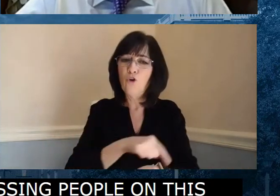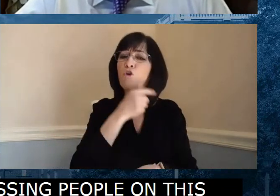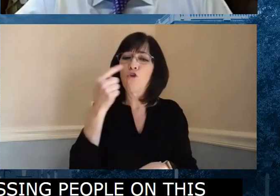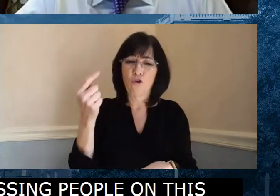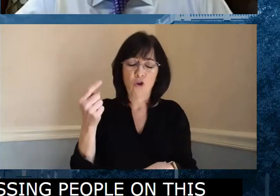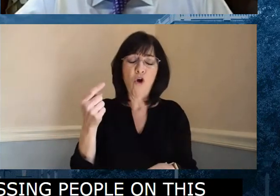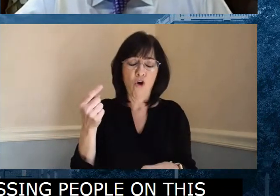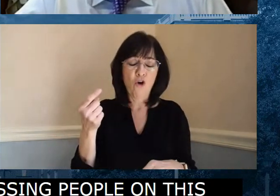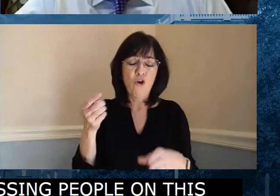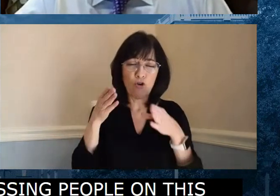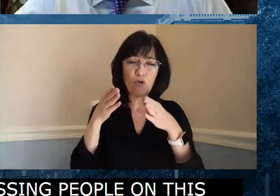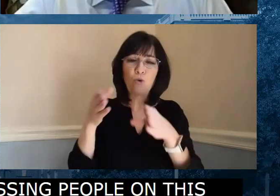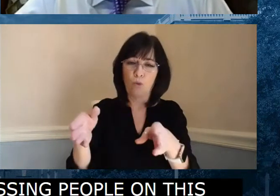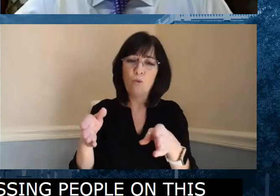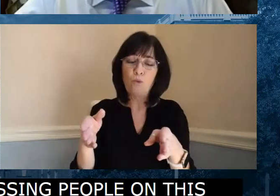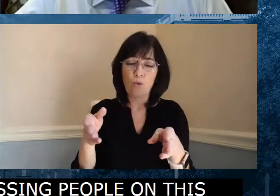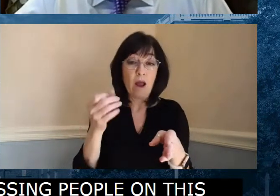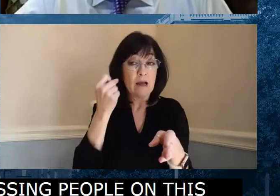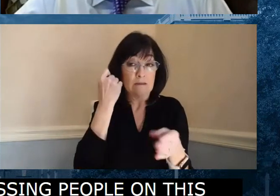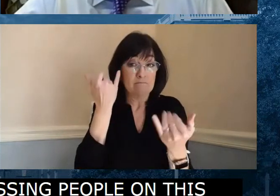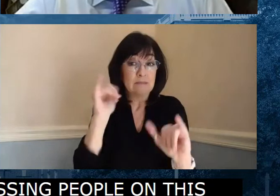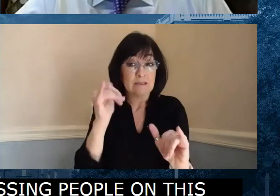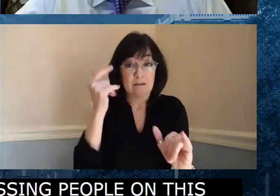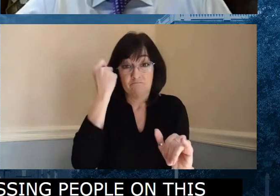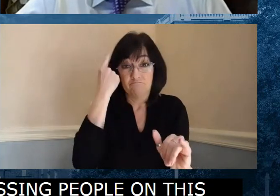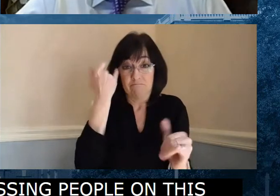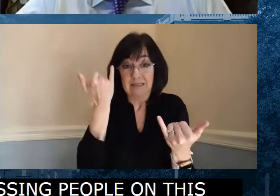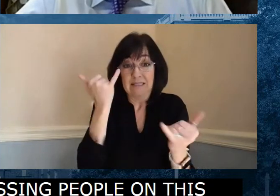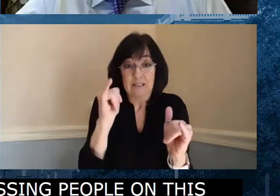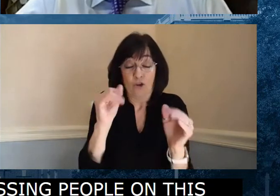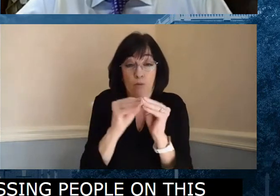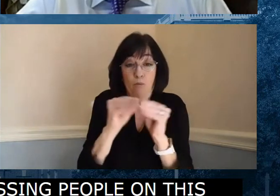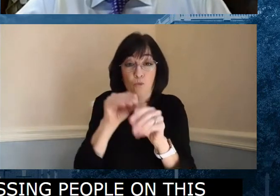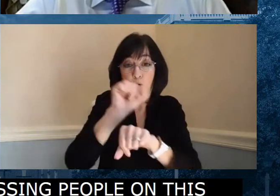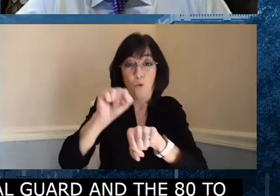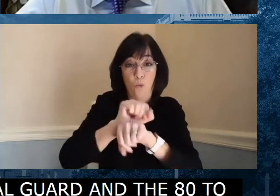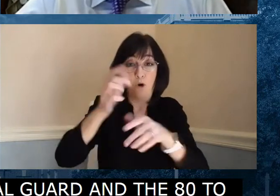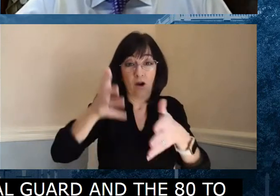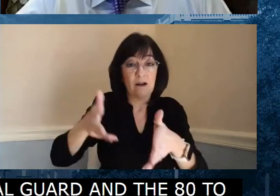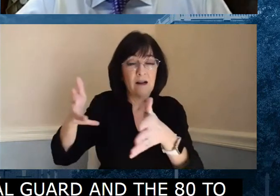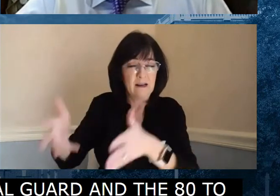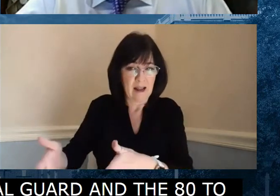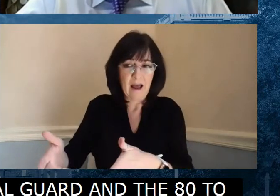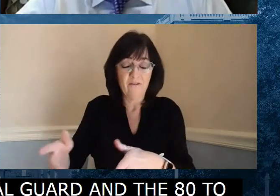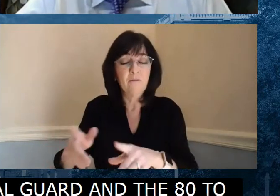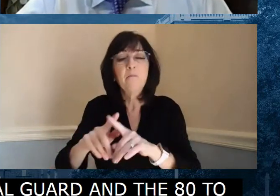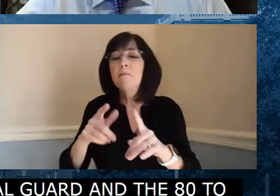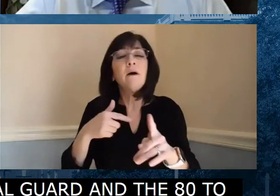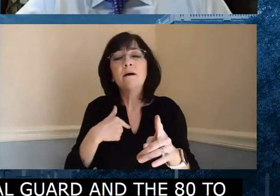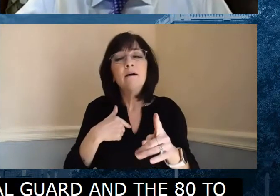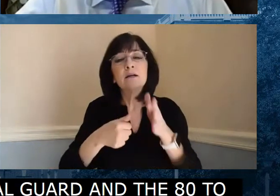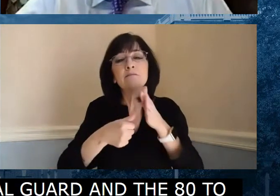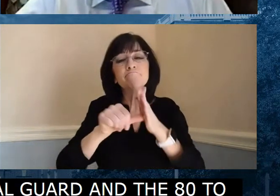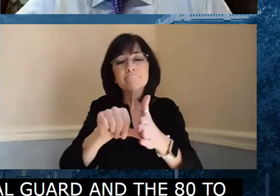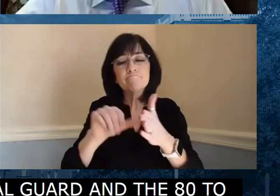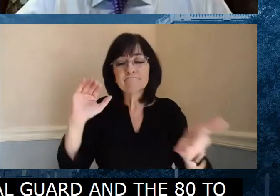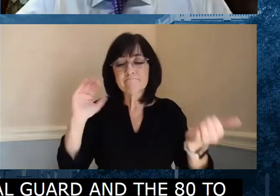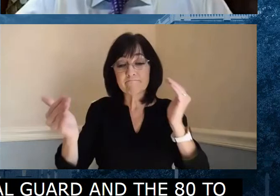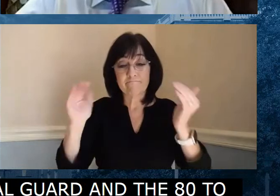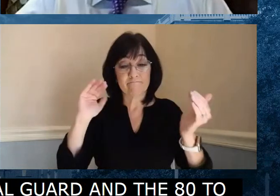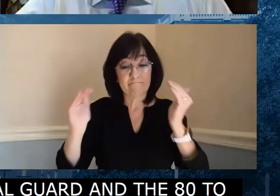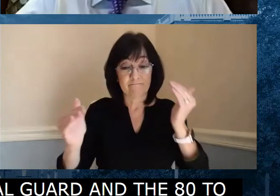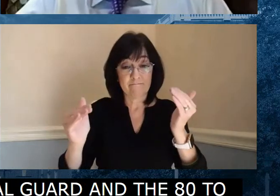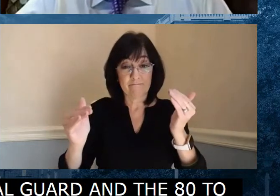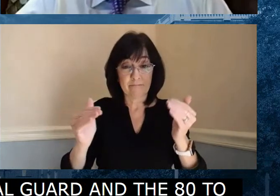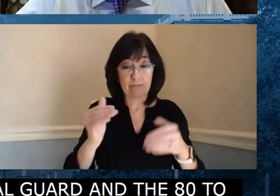road ahead of us, but if you look where we are now compared to where we were just a few months ago, it's good news. 30% of the people